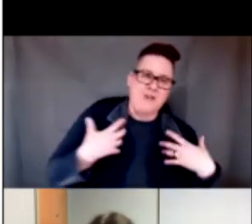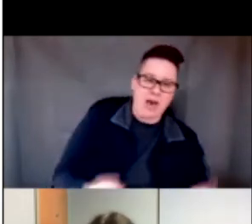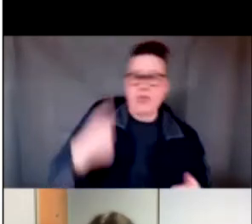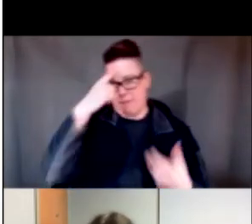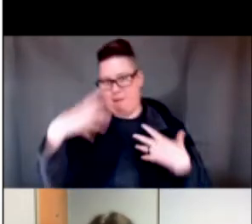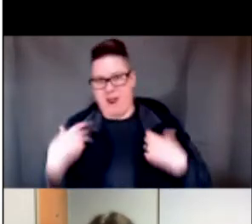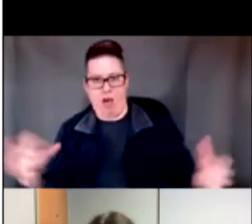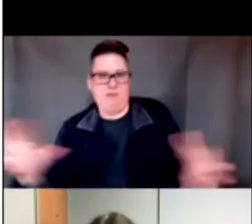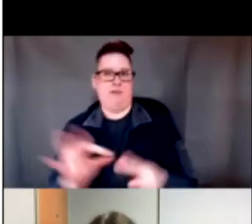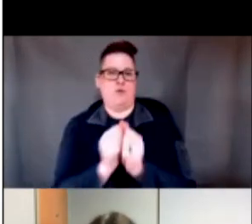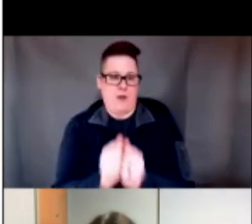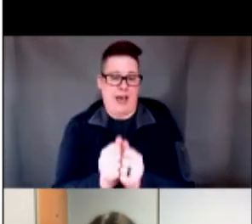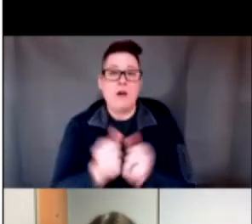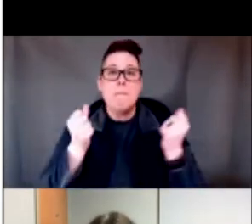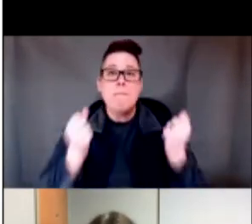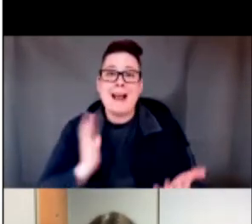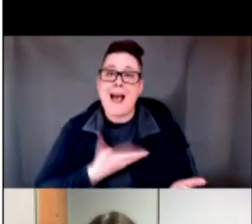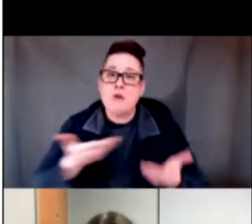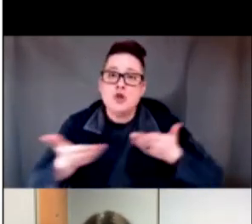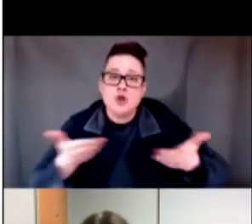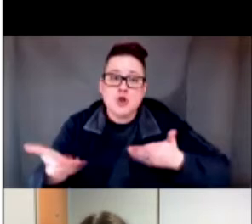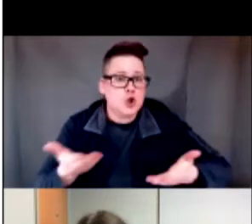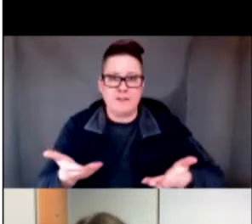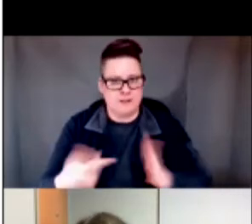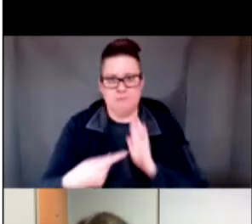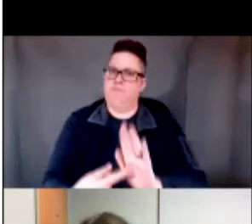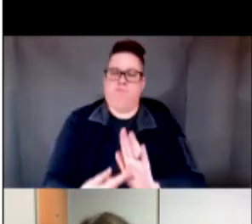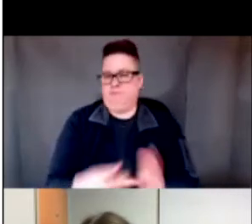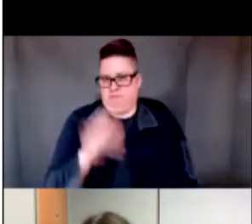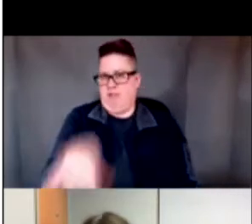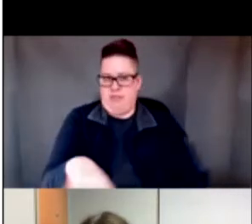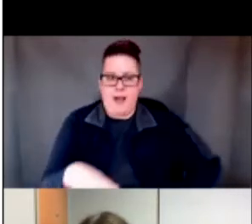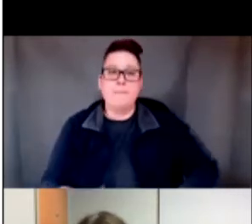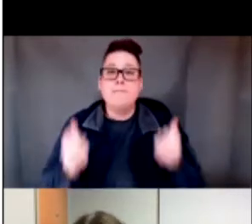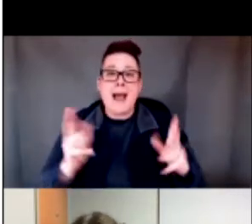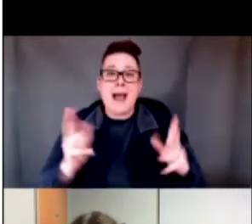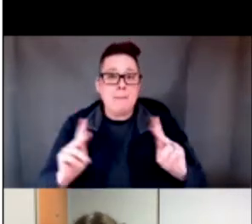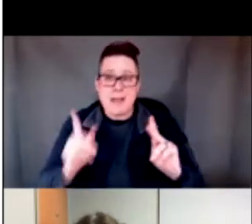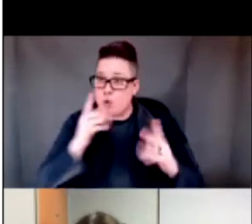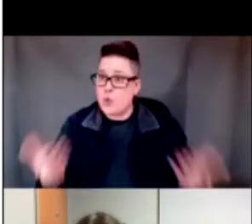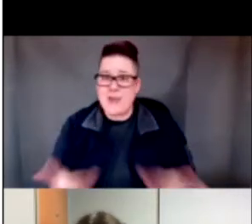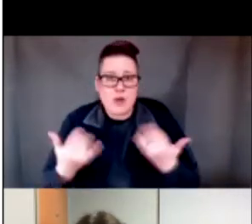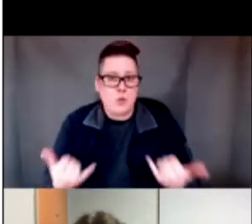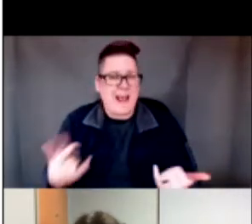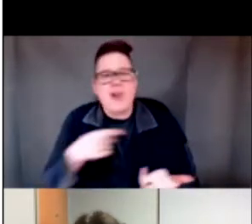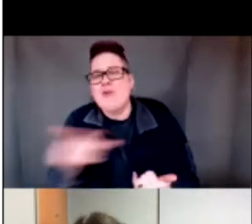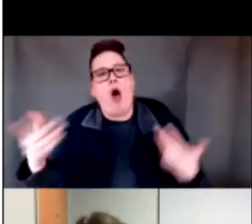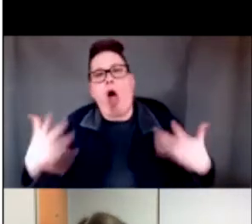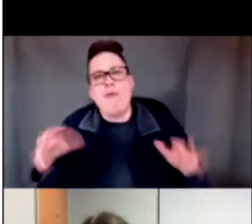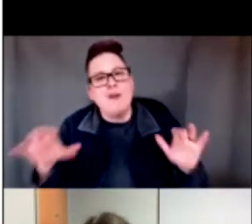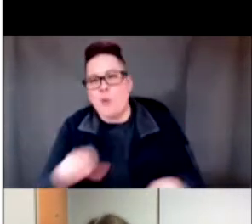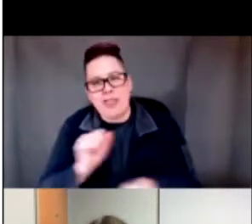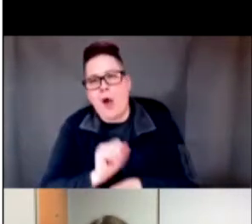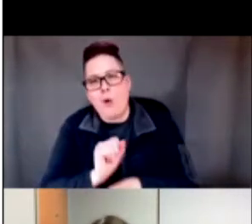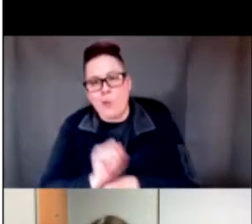that we have within the division exemplify this. Many of the people who are attending this talk are already doing this work,